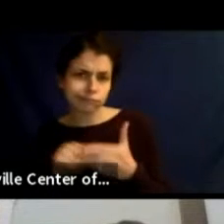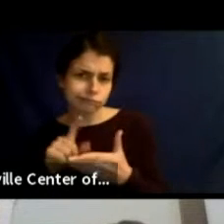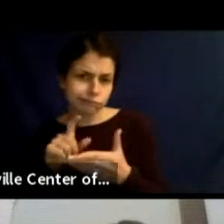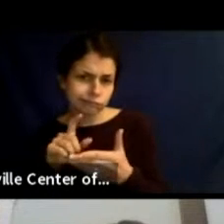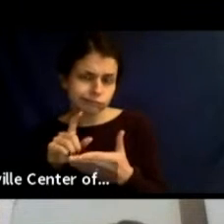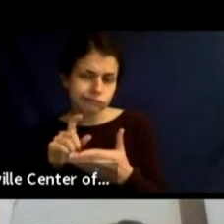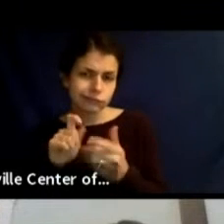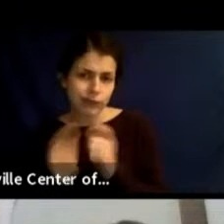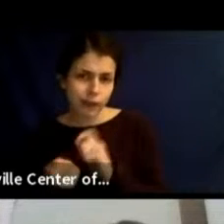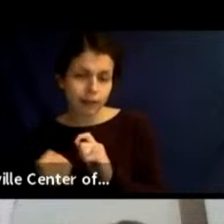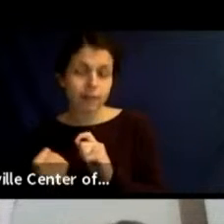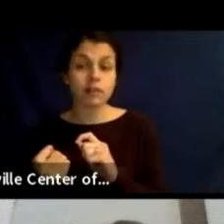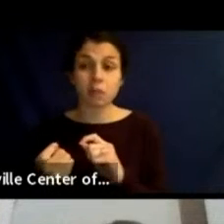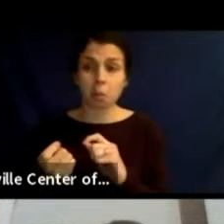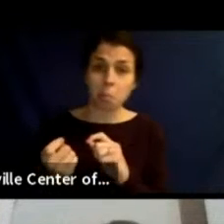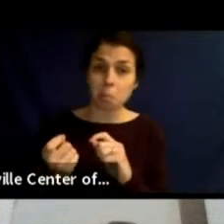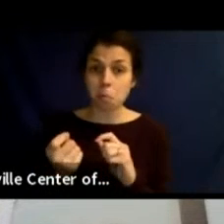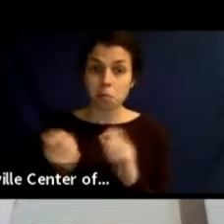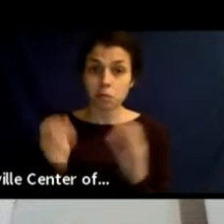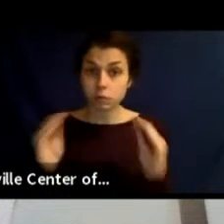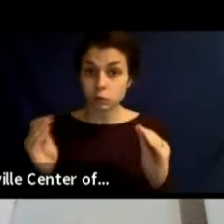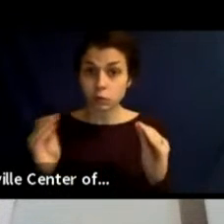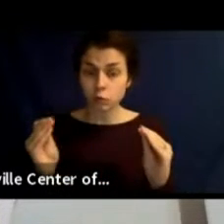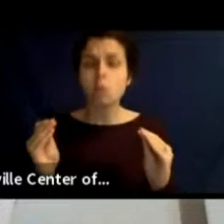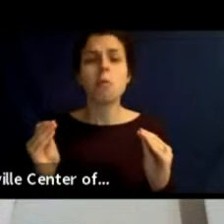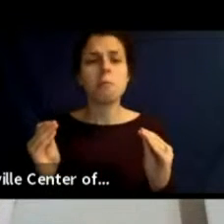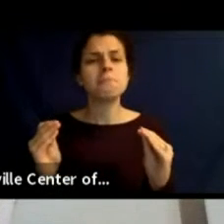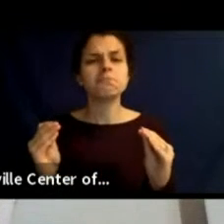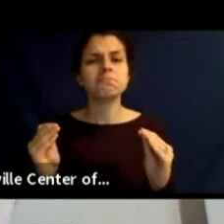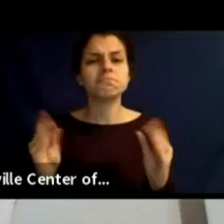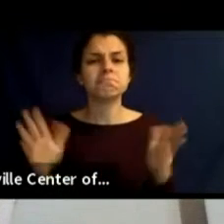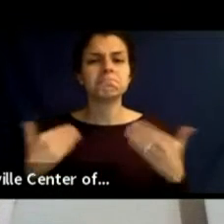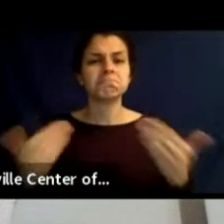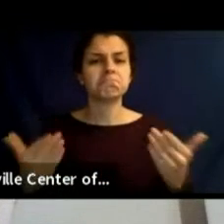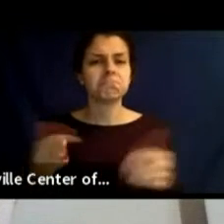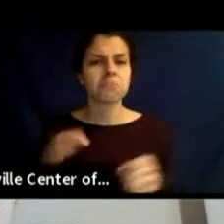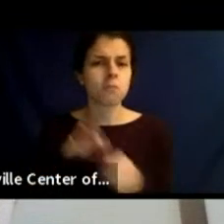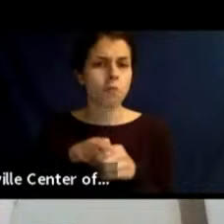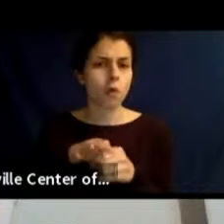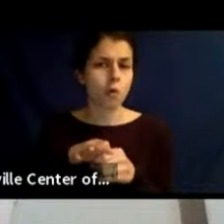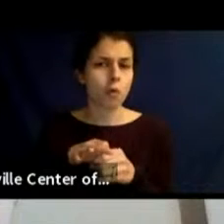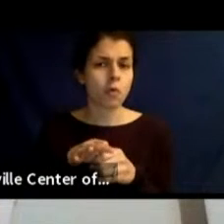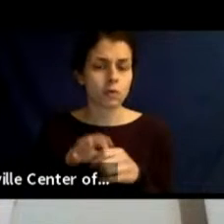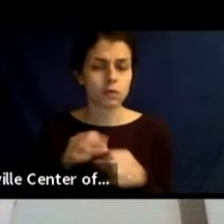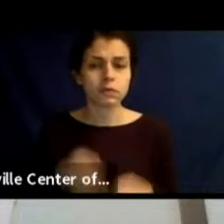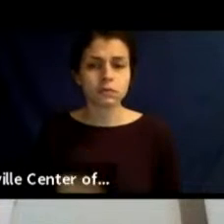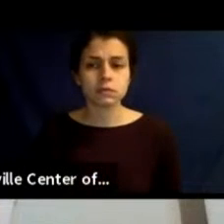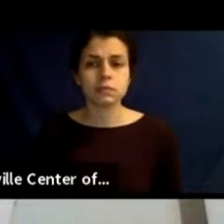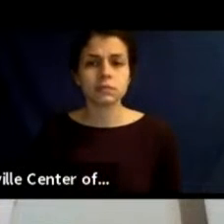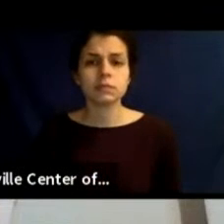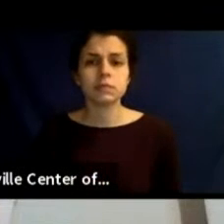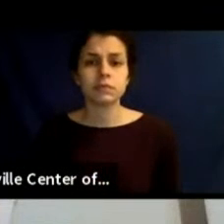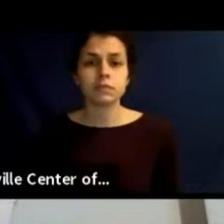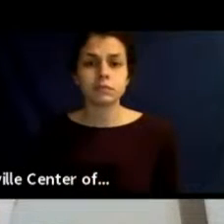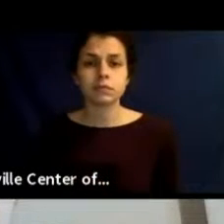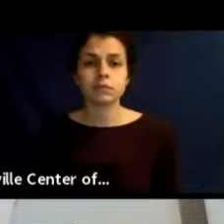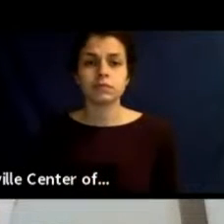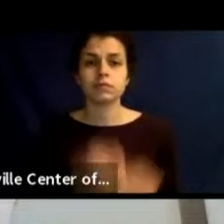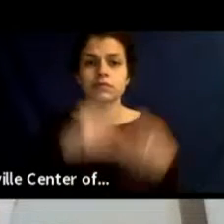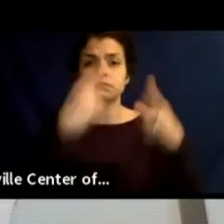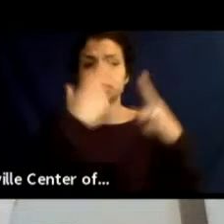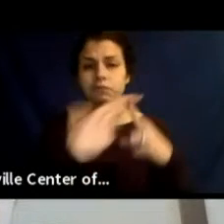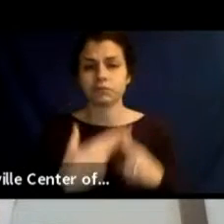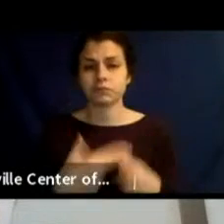If not, since we're ready to vote, if it's okay, we can do so. And we can go ahead with a roll call vote on